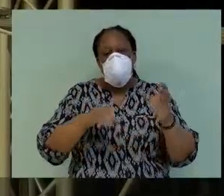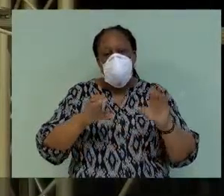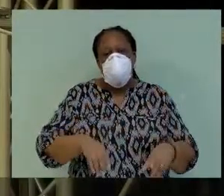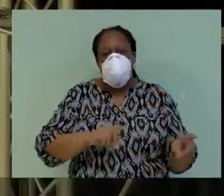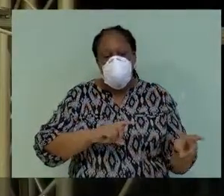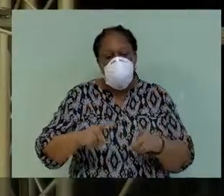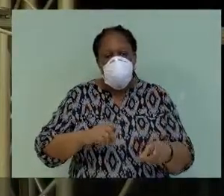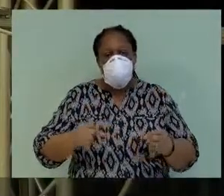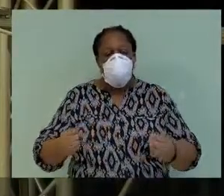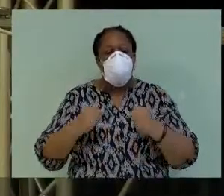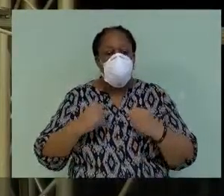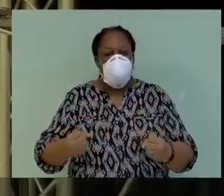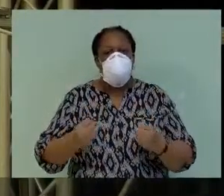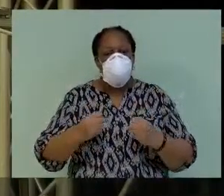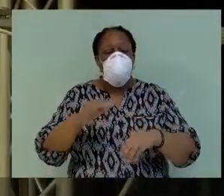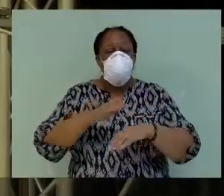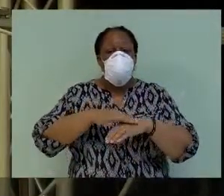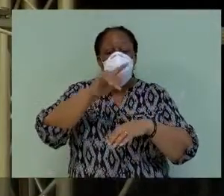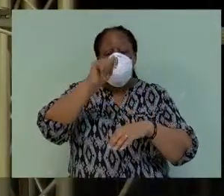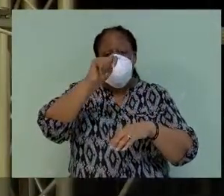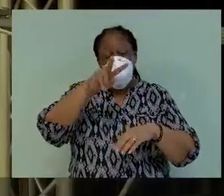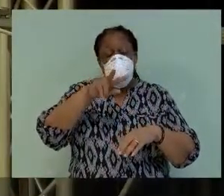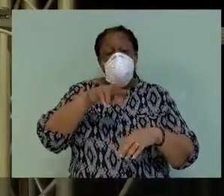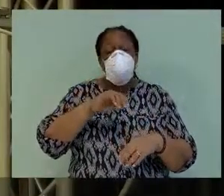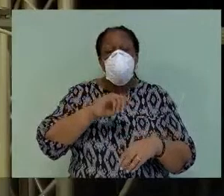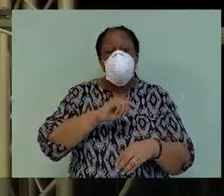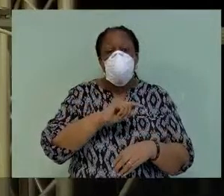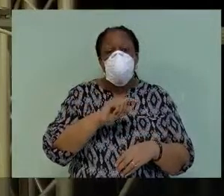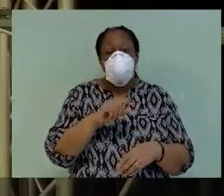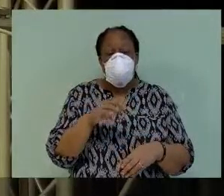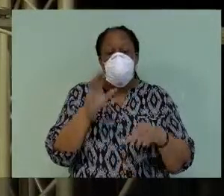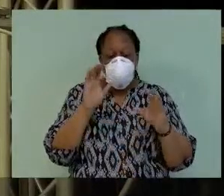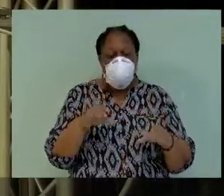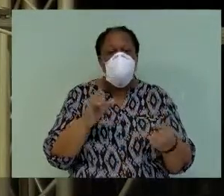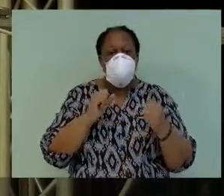national athlete and professional trainer.